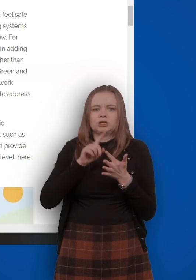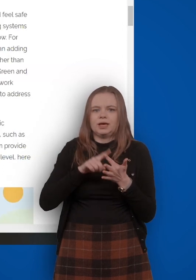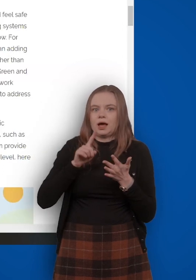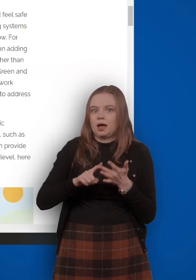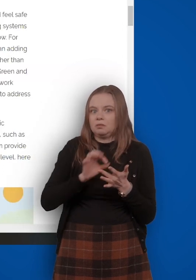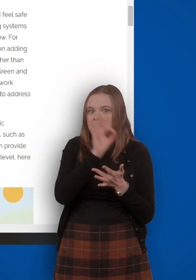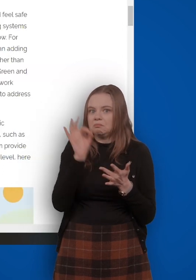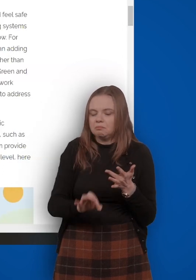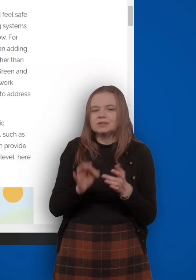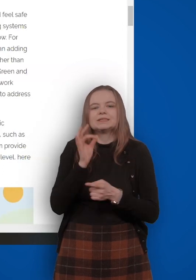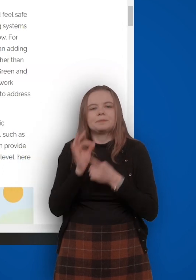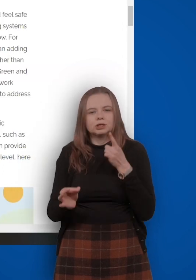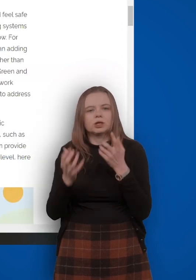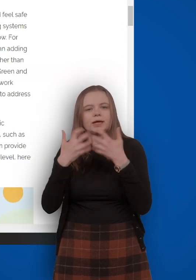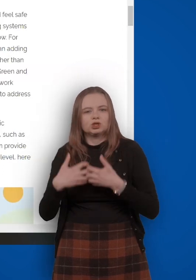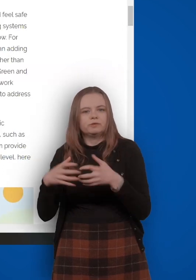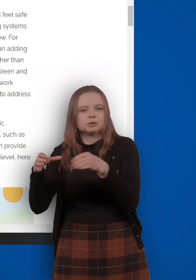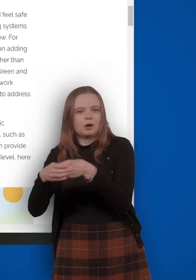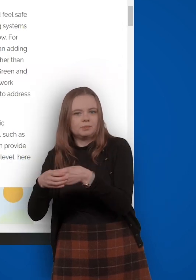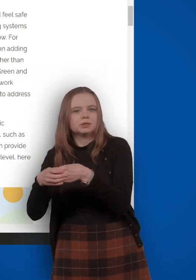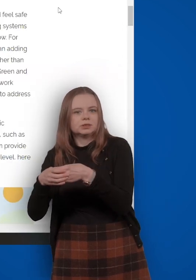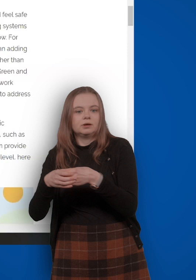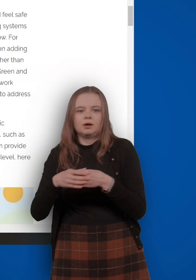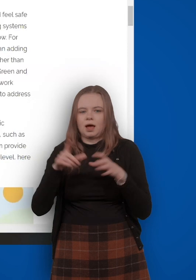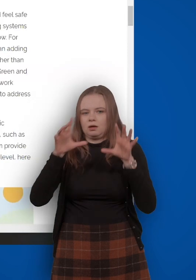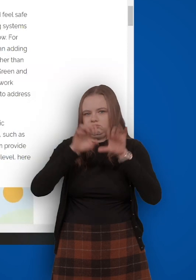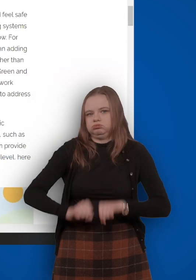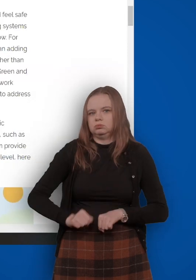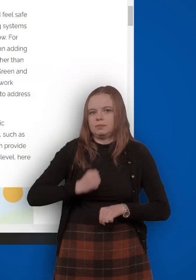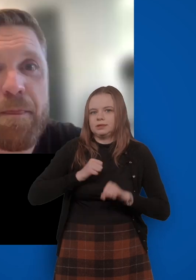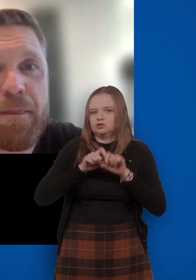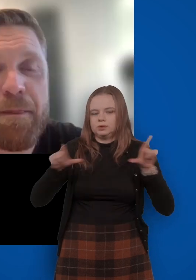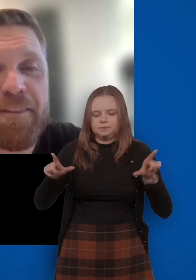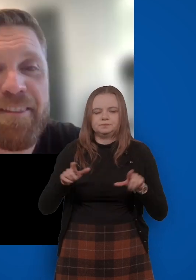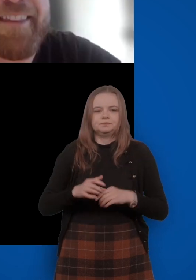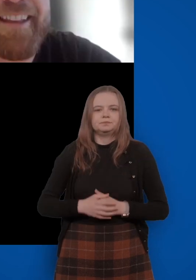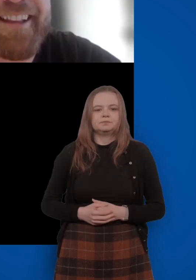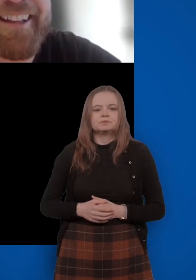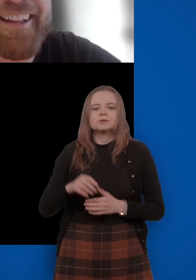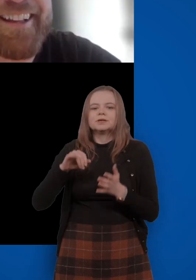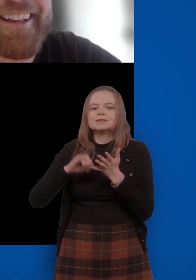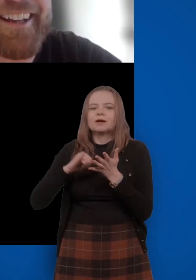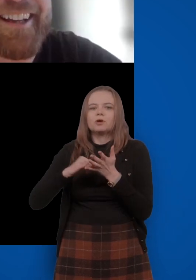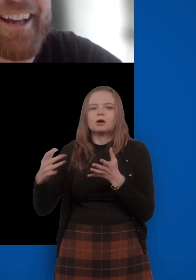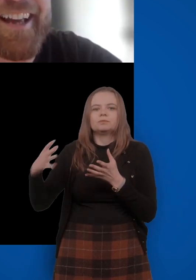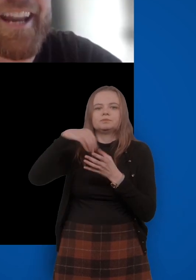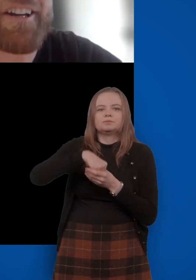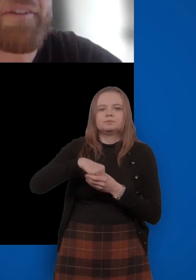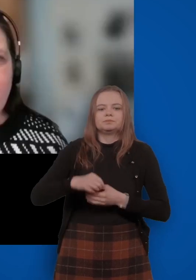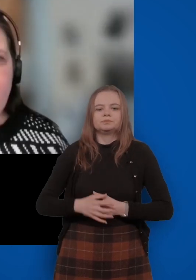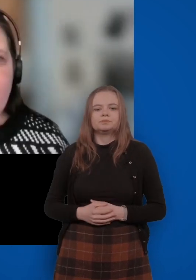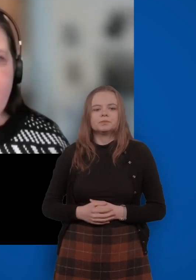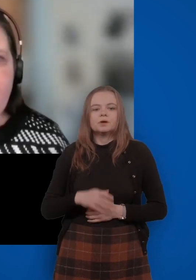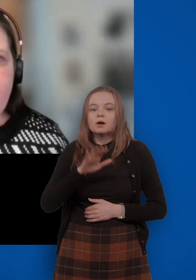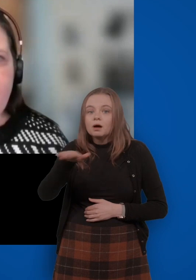especially engineering departments? And I'm going to stop sharing my screen and try and get Sarah into the room. Karen,